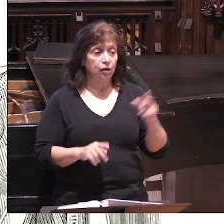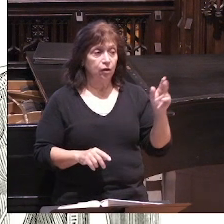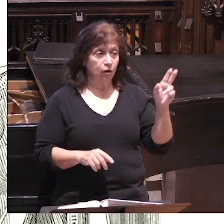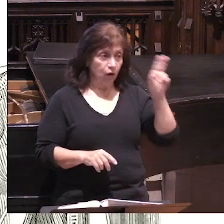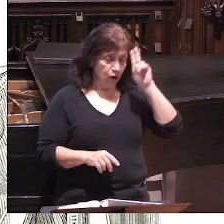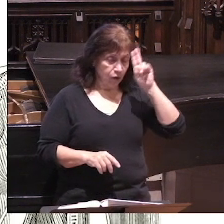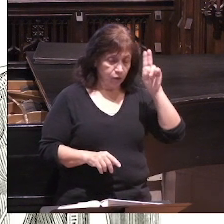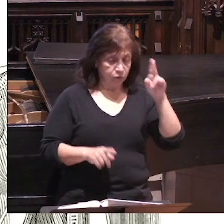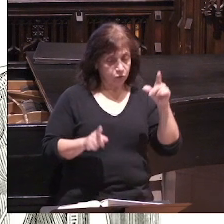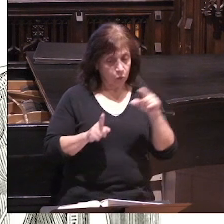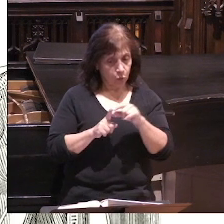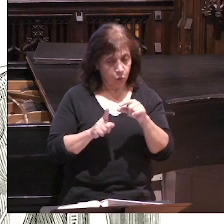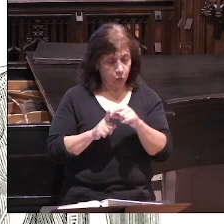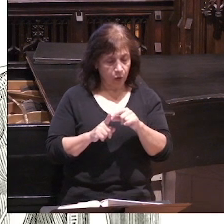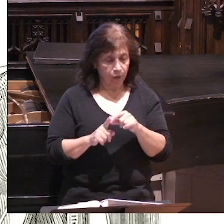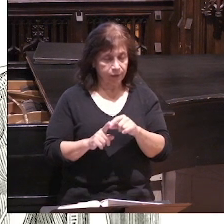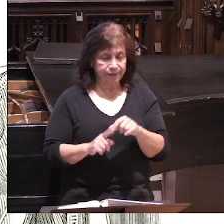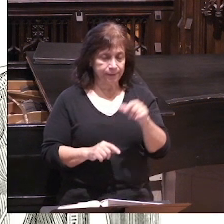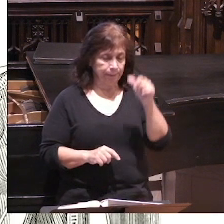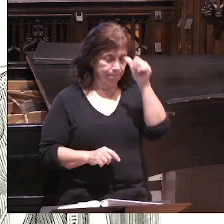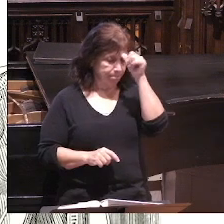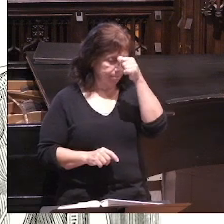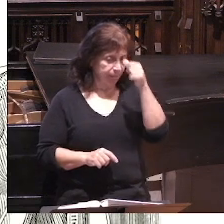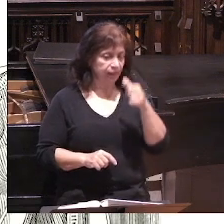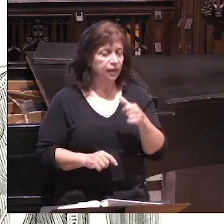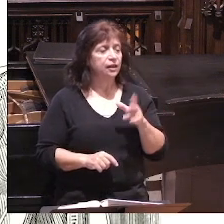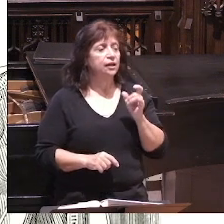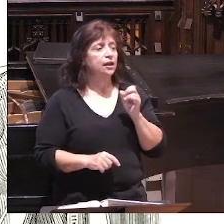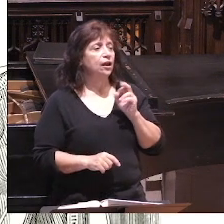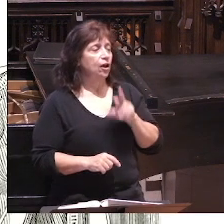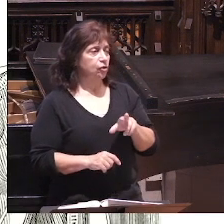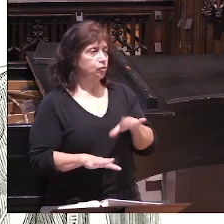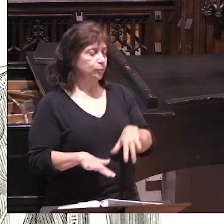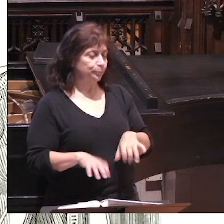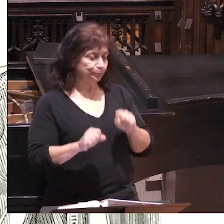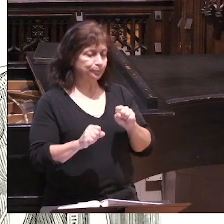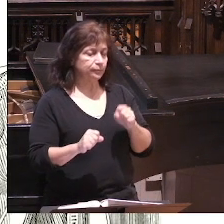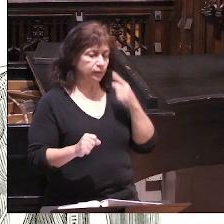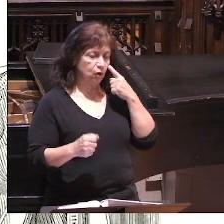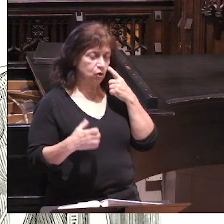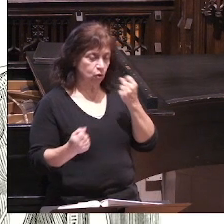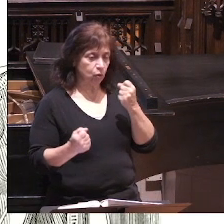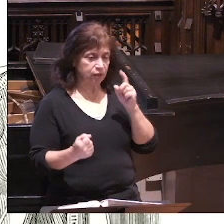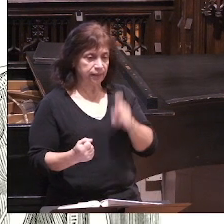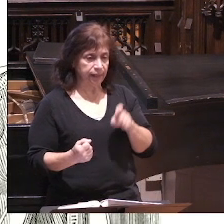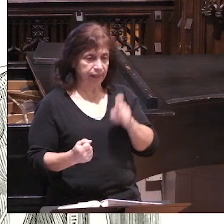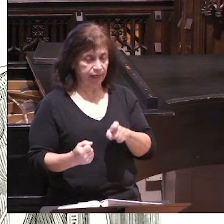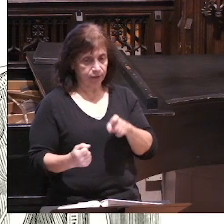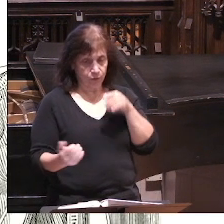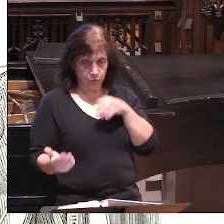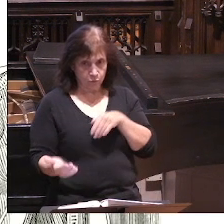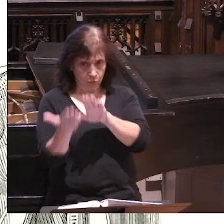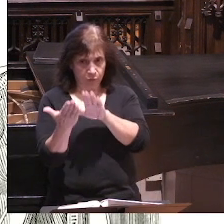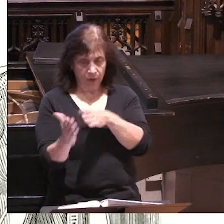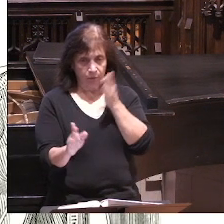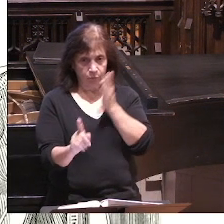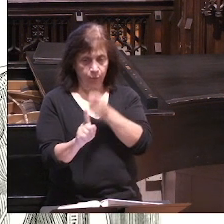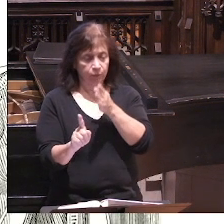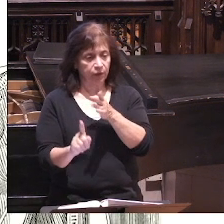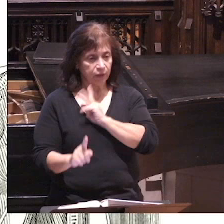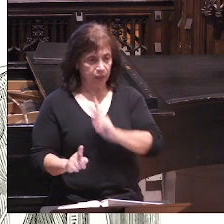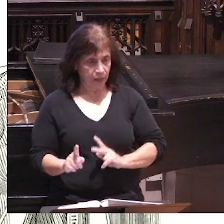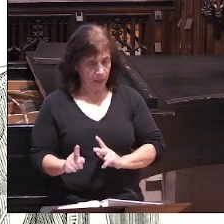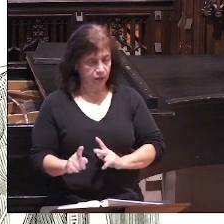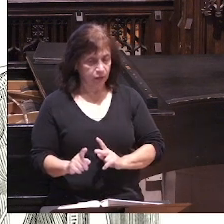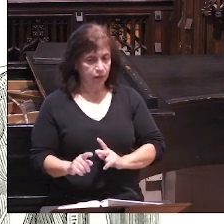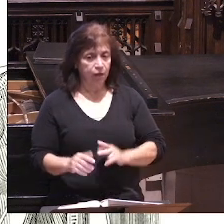uncle's words etched upon her heart that Esther summons the courage she needs to speak directly with the king. And we